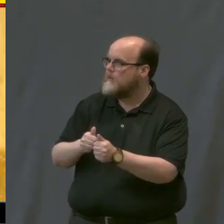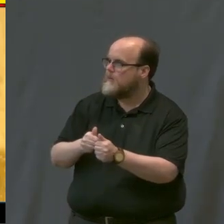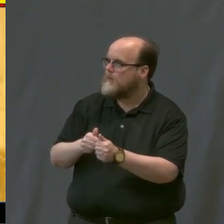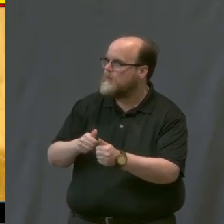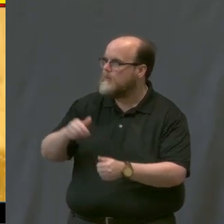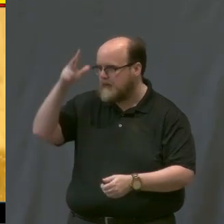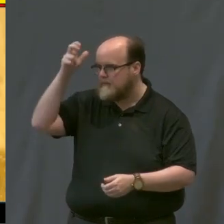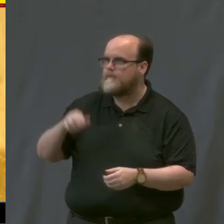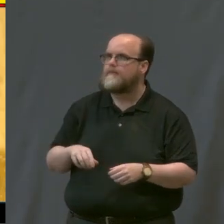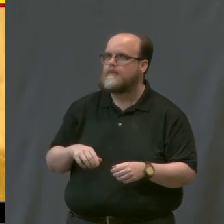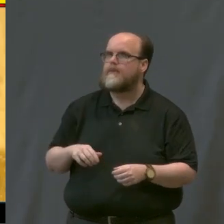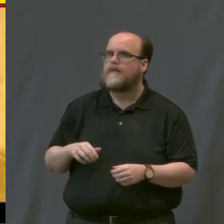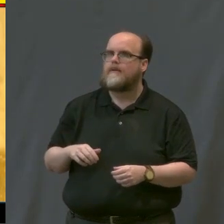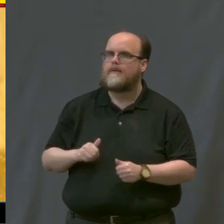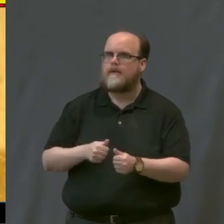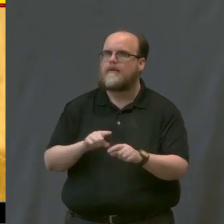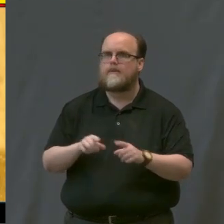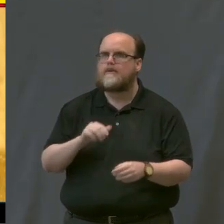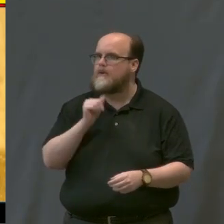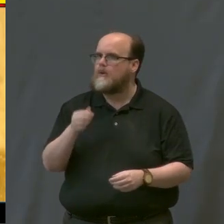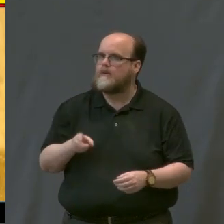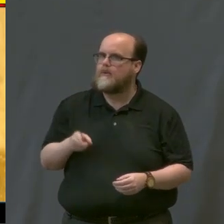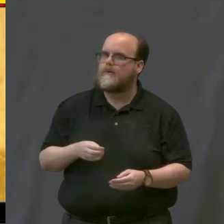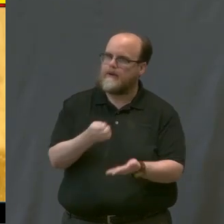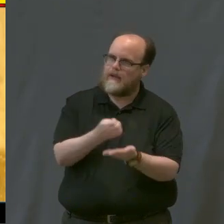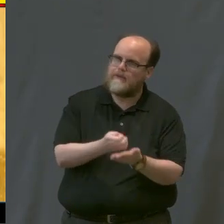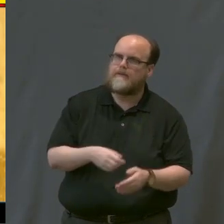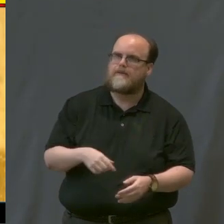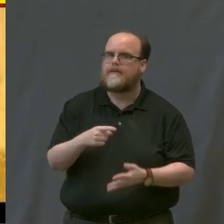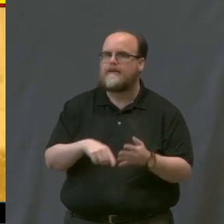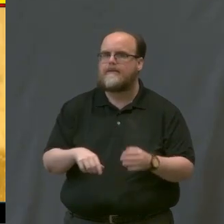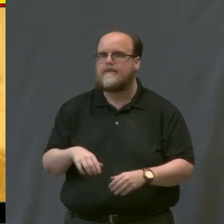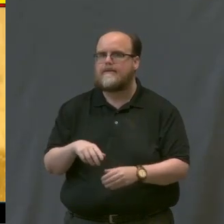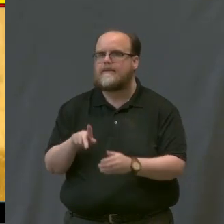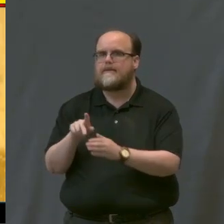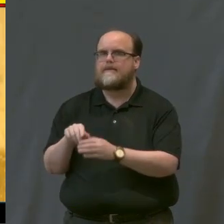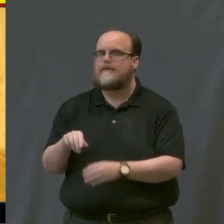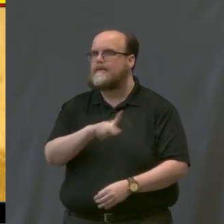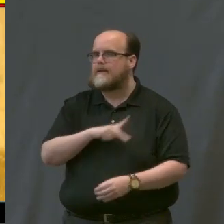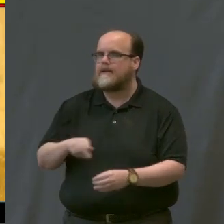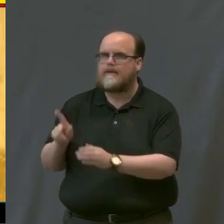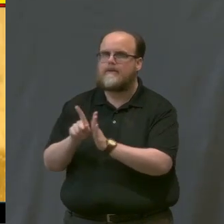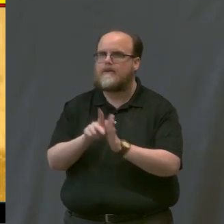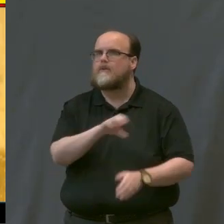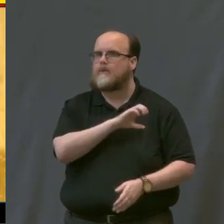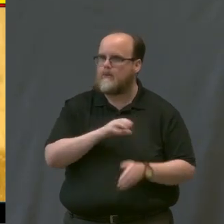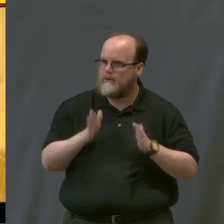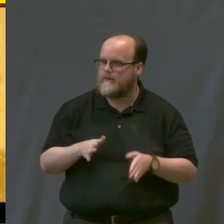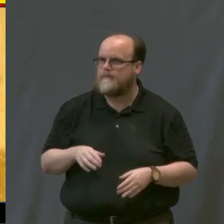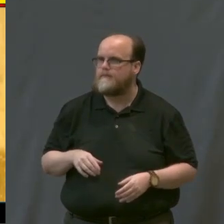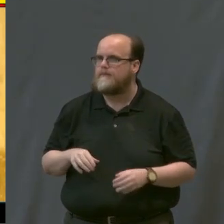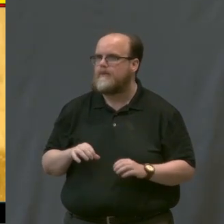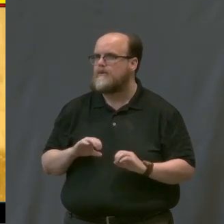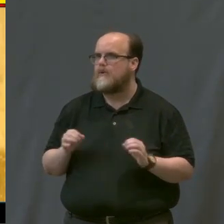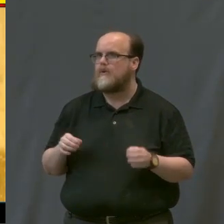They're following him, but there's no historic evidence that these guys are murdering any of the saints. There's no